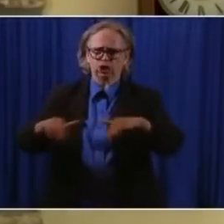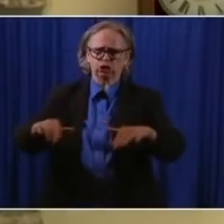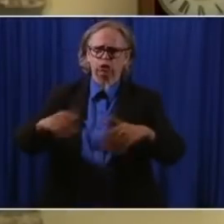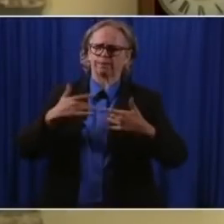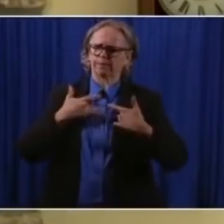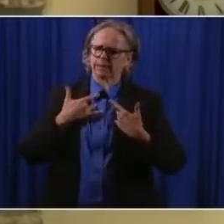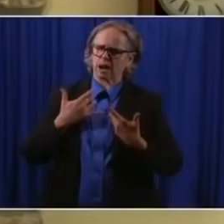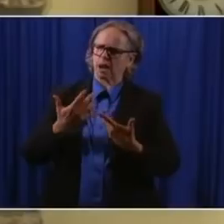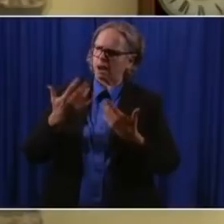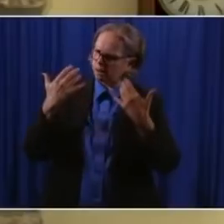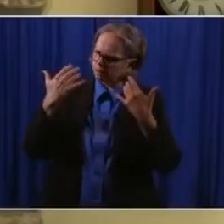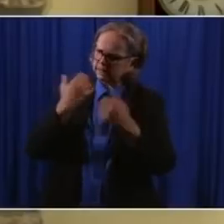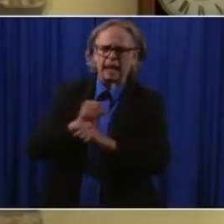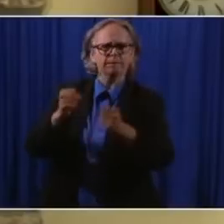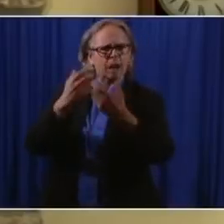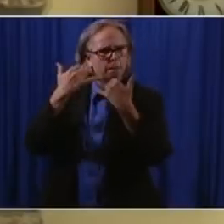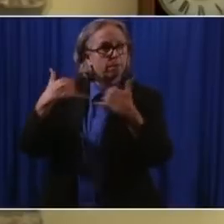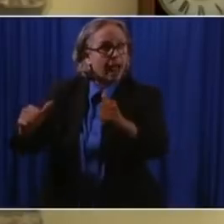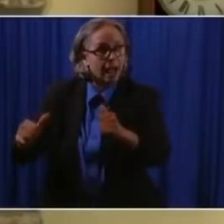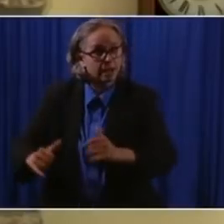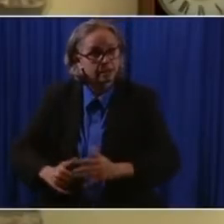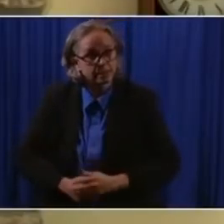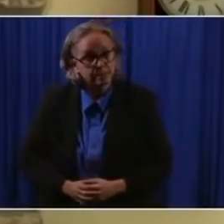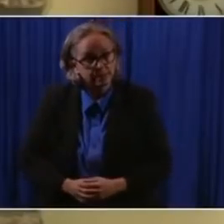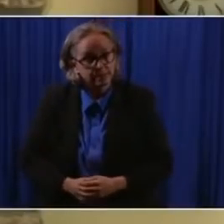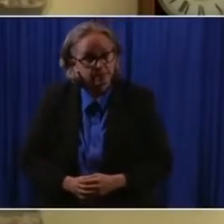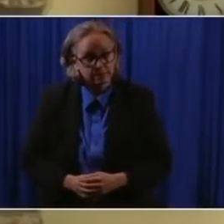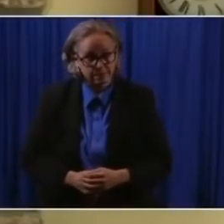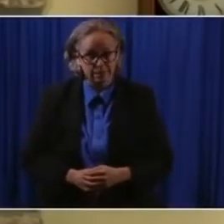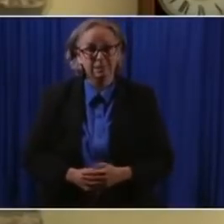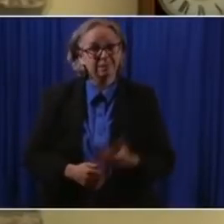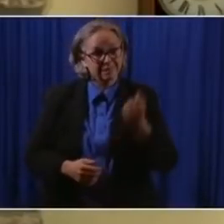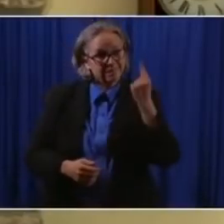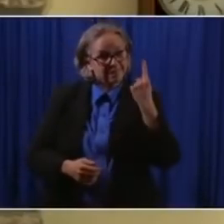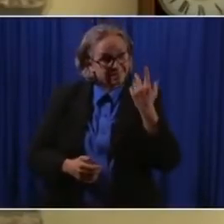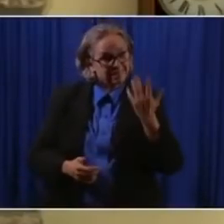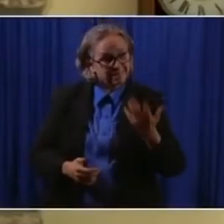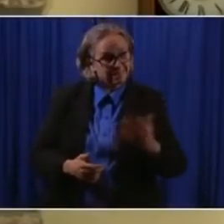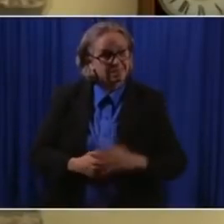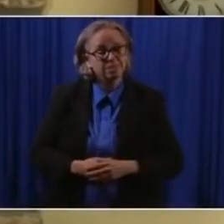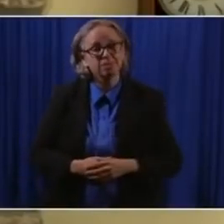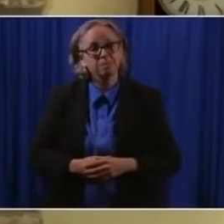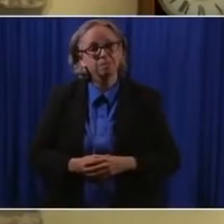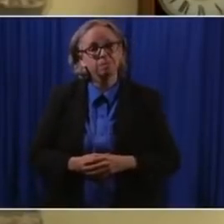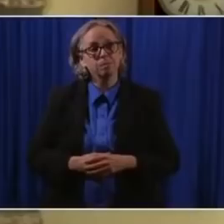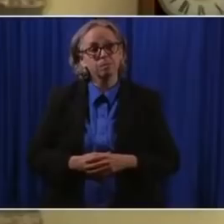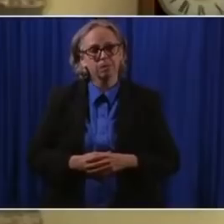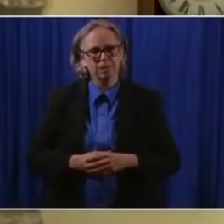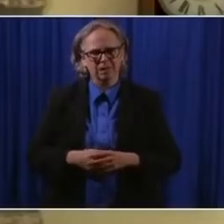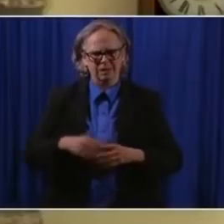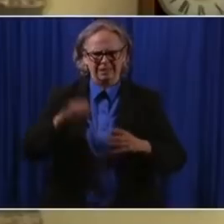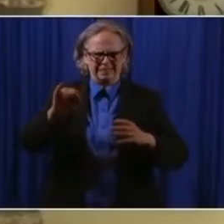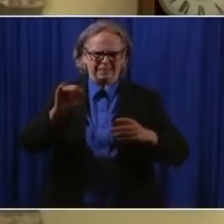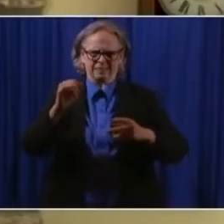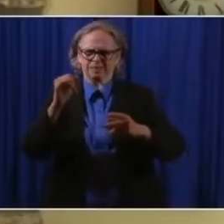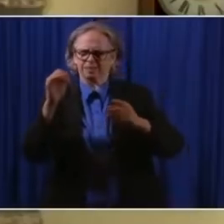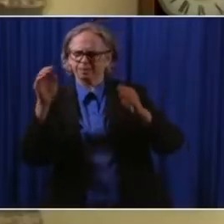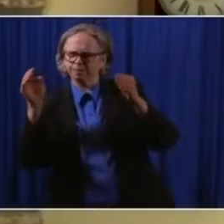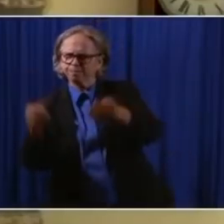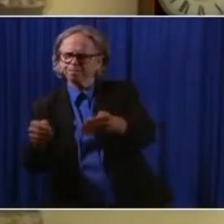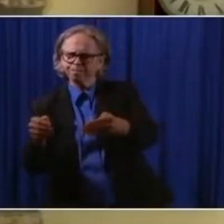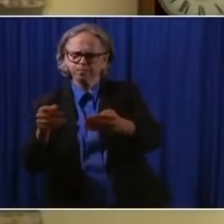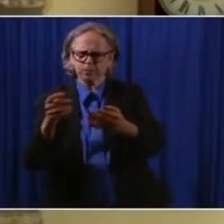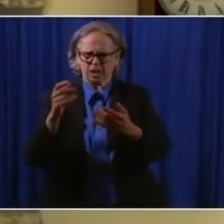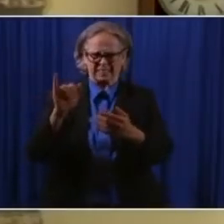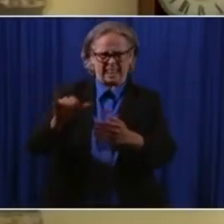done in a proper way. And the focus needs to be on the field, in the arena, on the kids who are doing what they love to